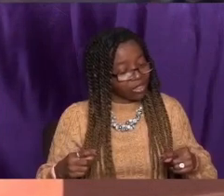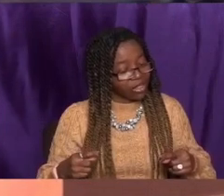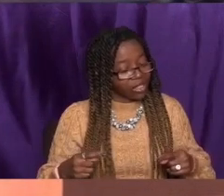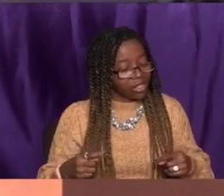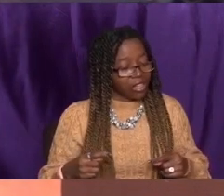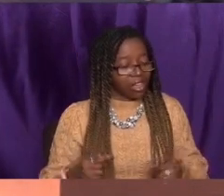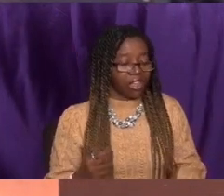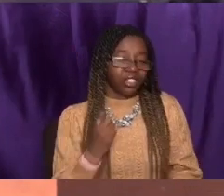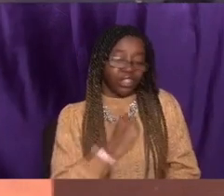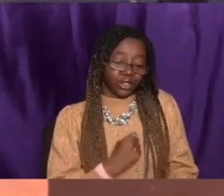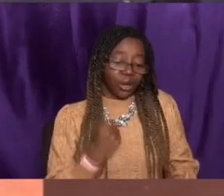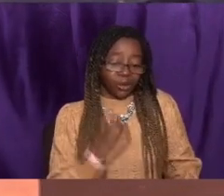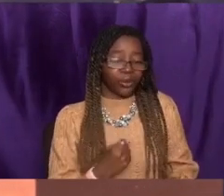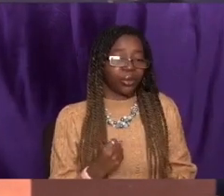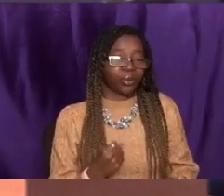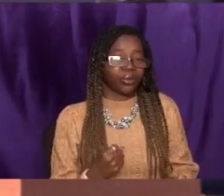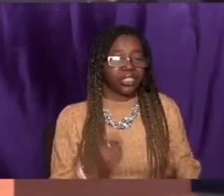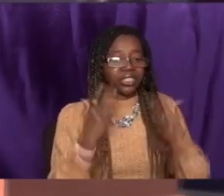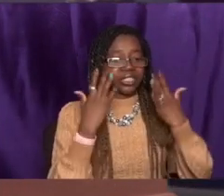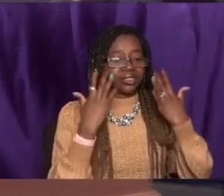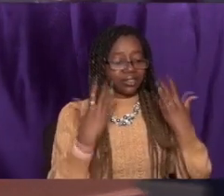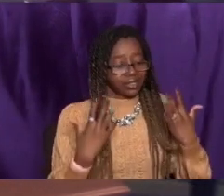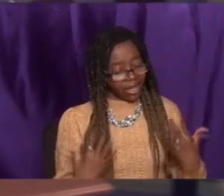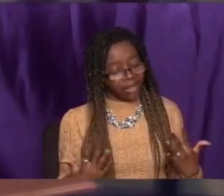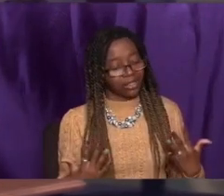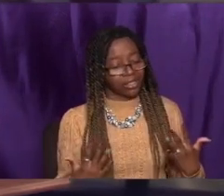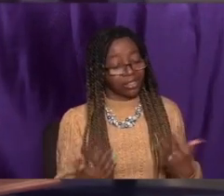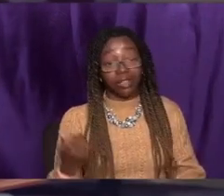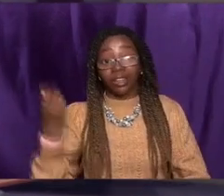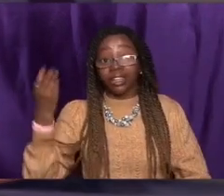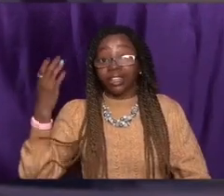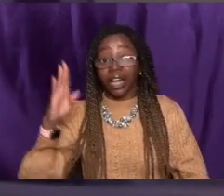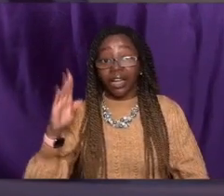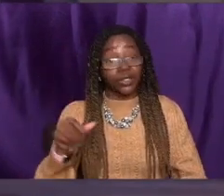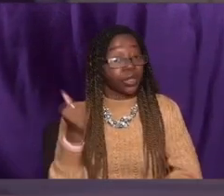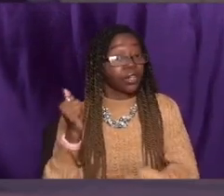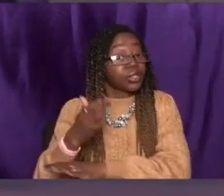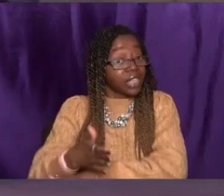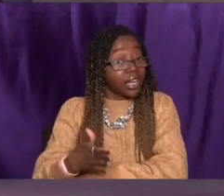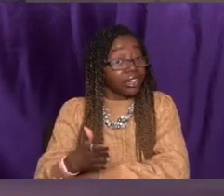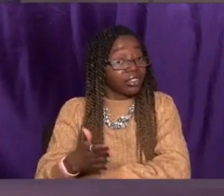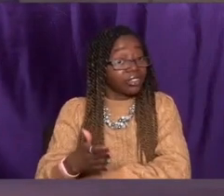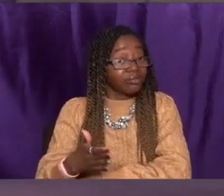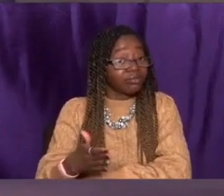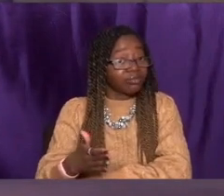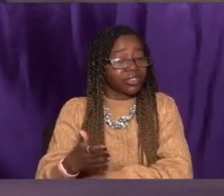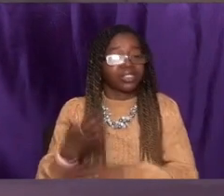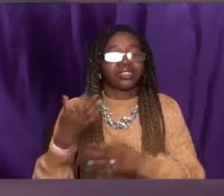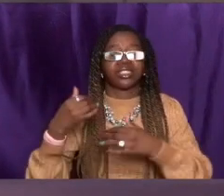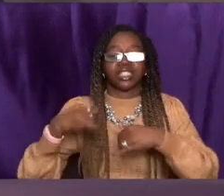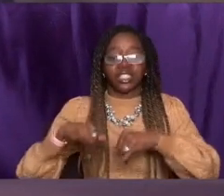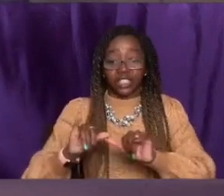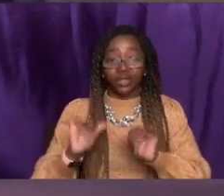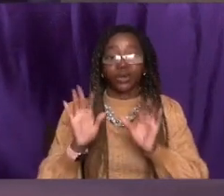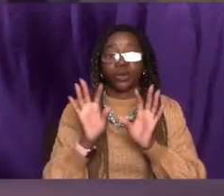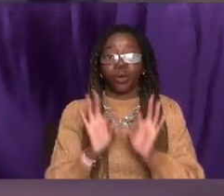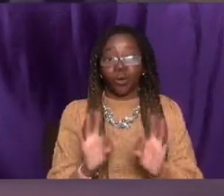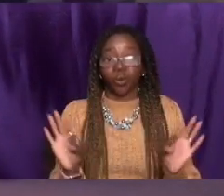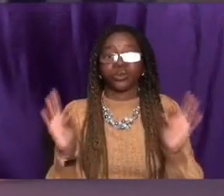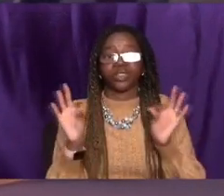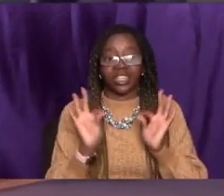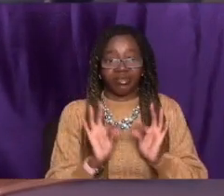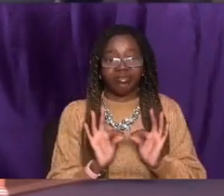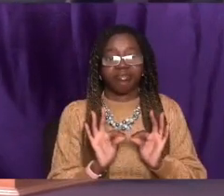Neglect, loneliness. God's on the other side of us. Is it still worth it?